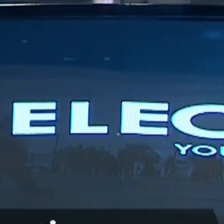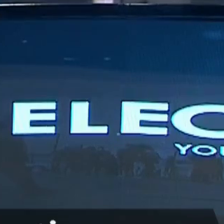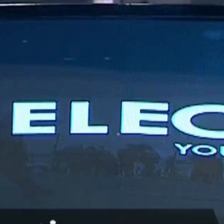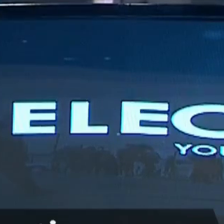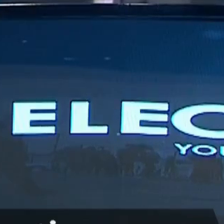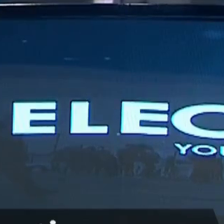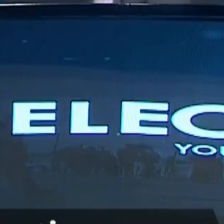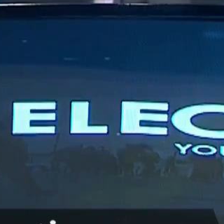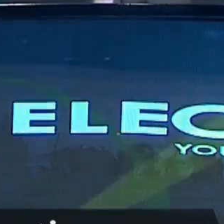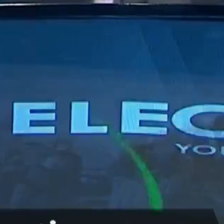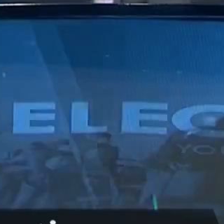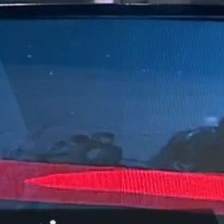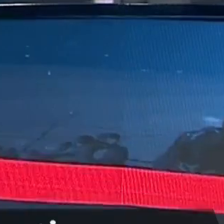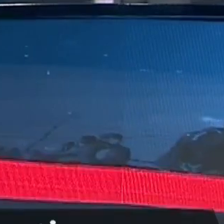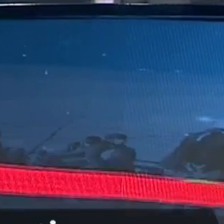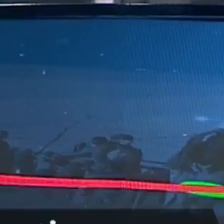at